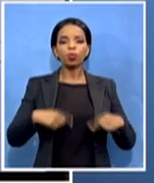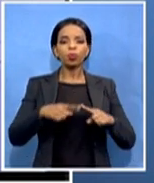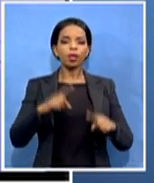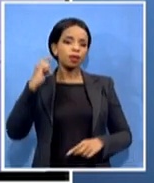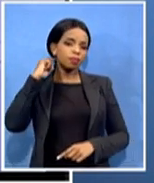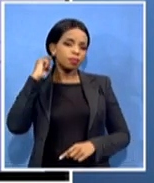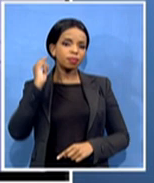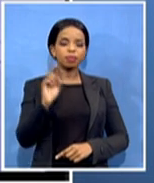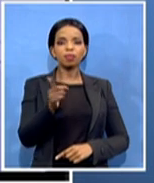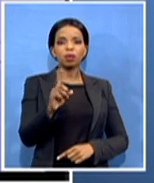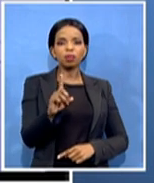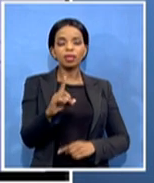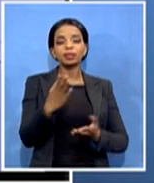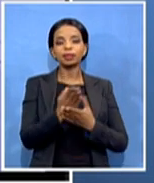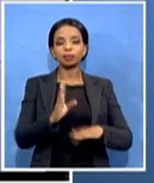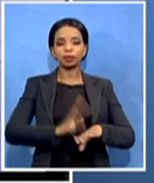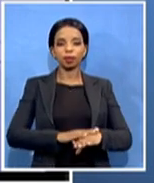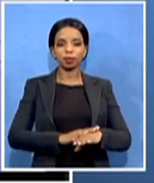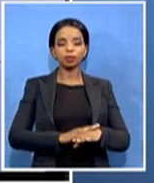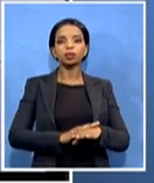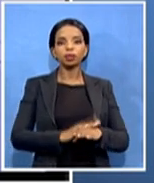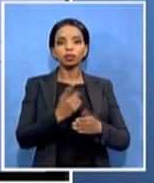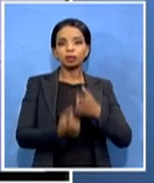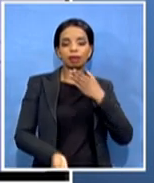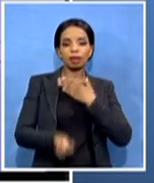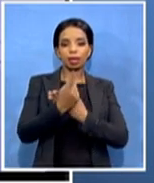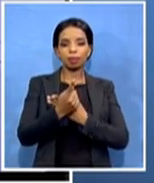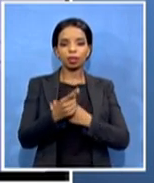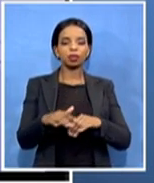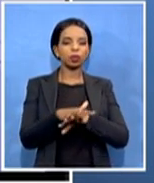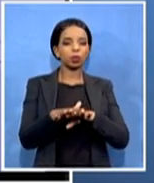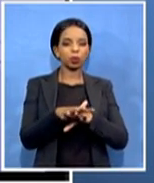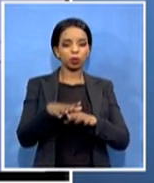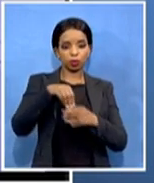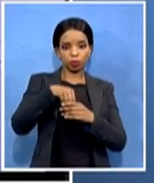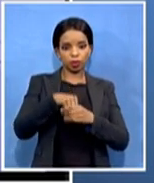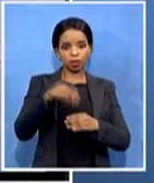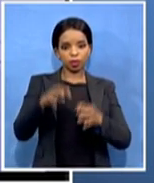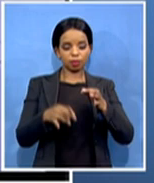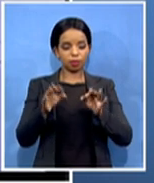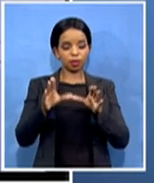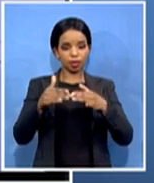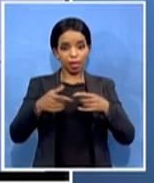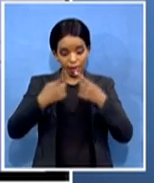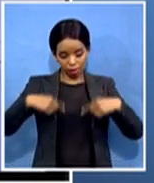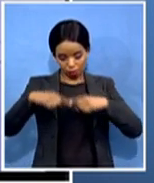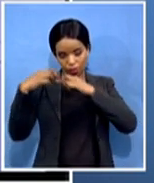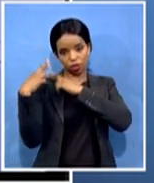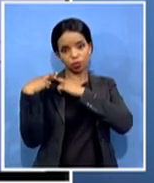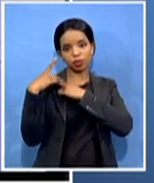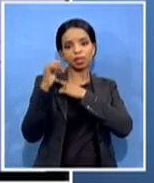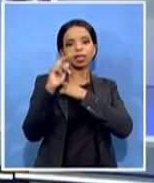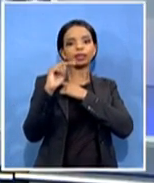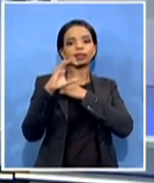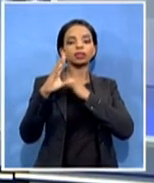skipped between state and party, it's our duty as the ANC to correct them. So was the